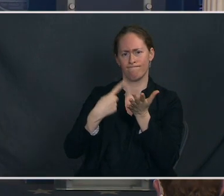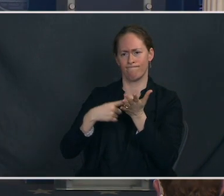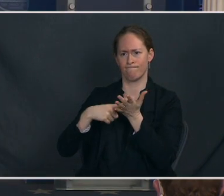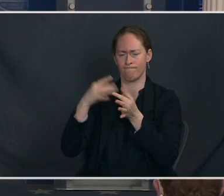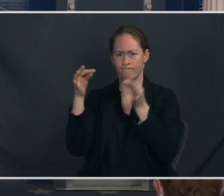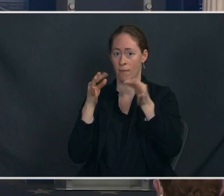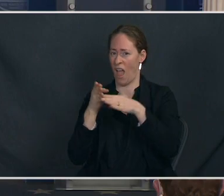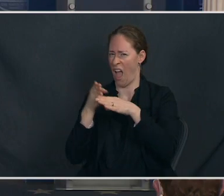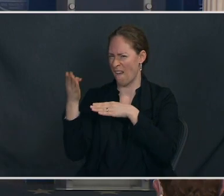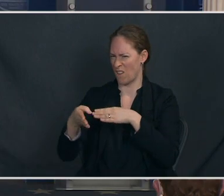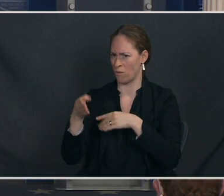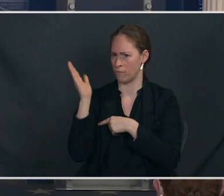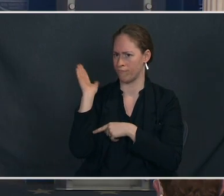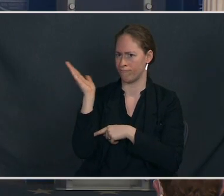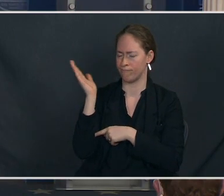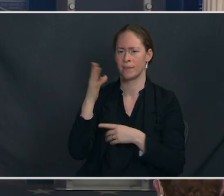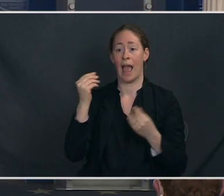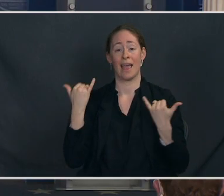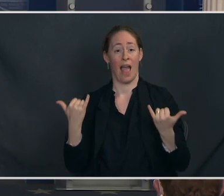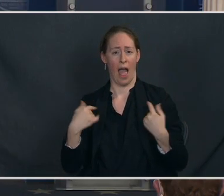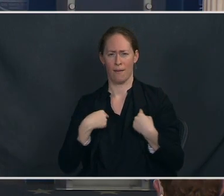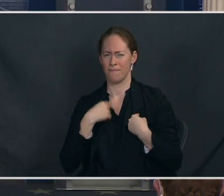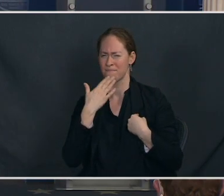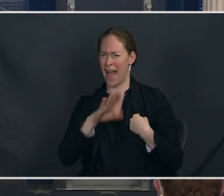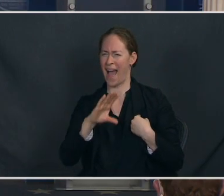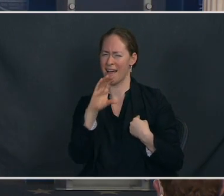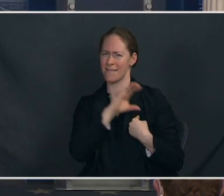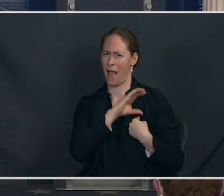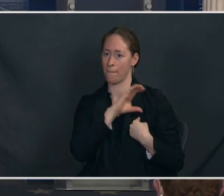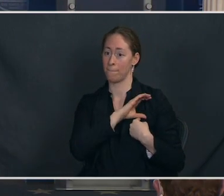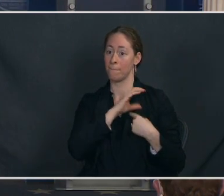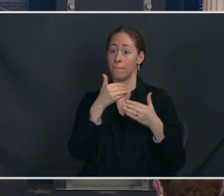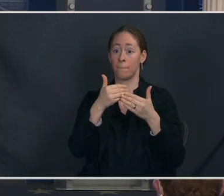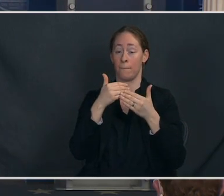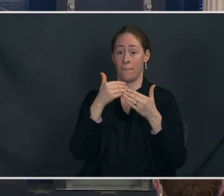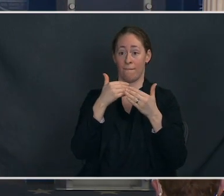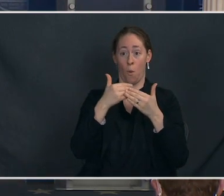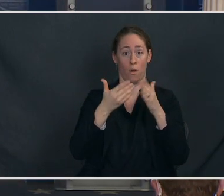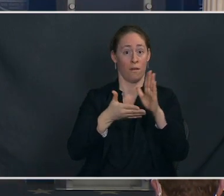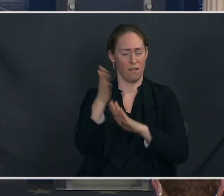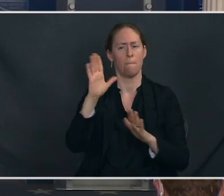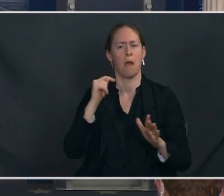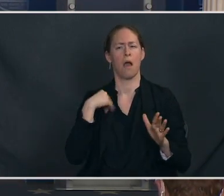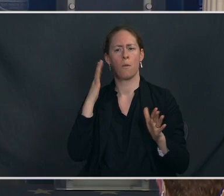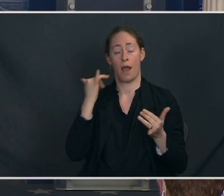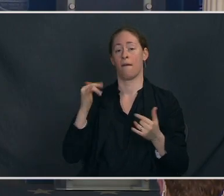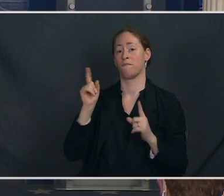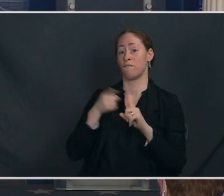cop when it's time for her to go. So with that, I'll turn it over to Susan.